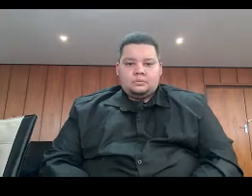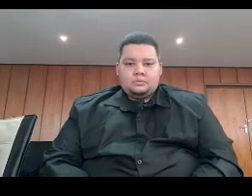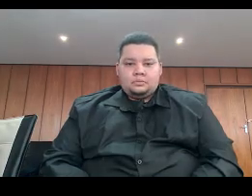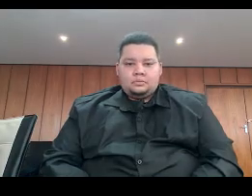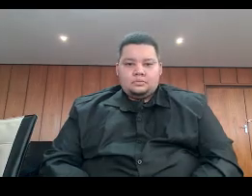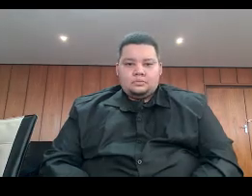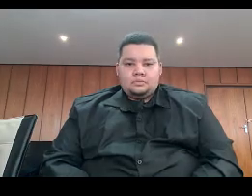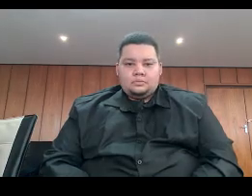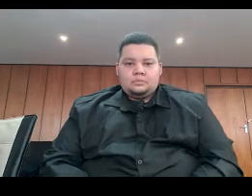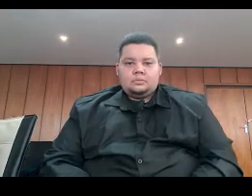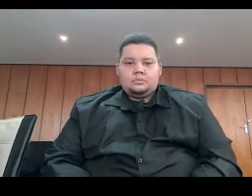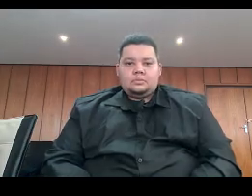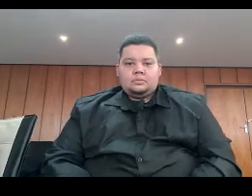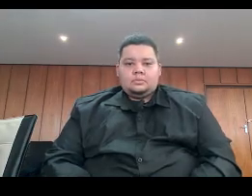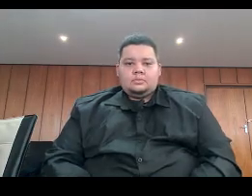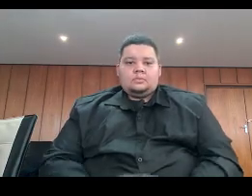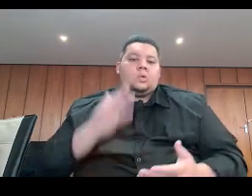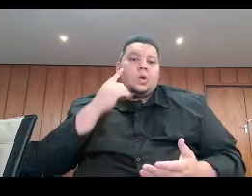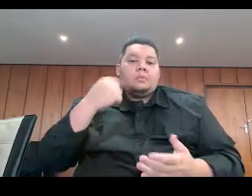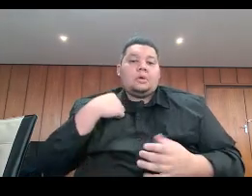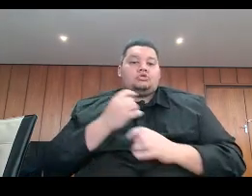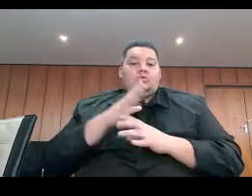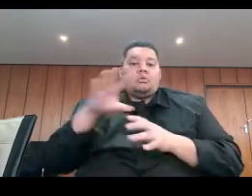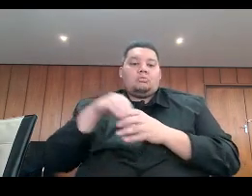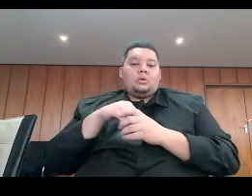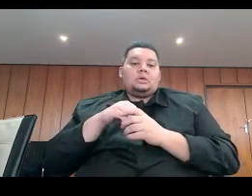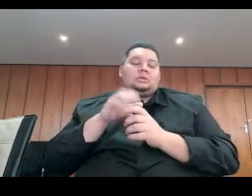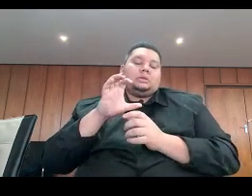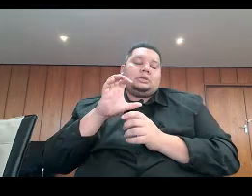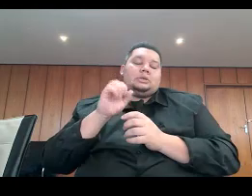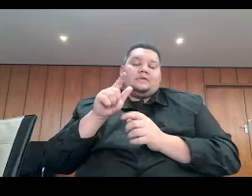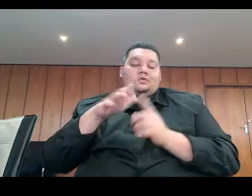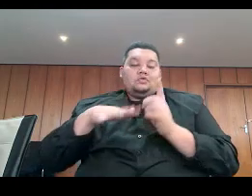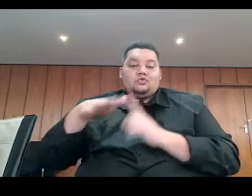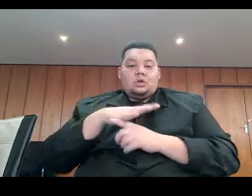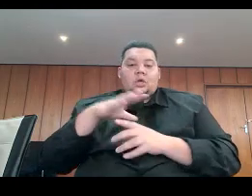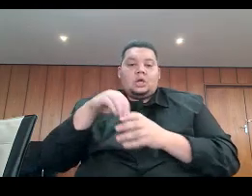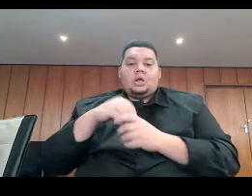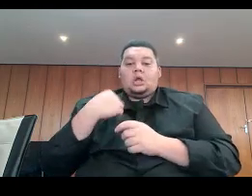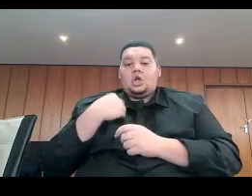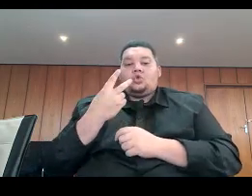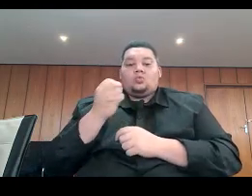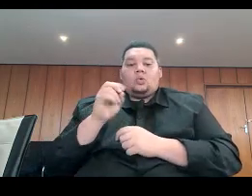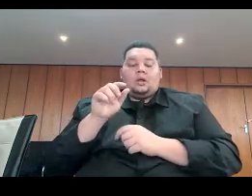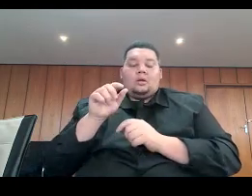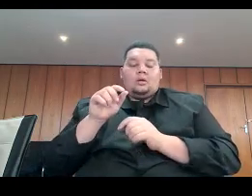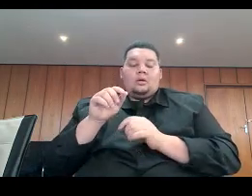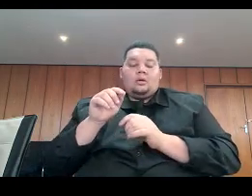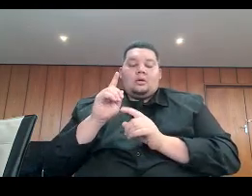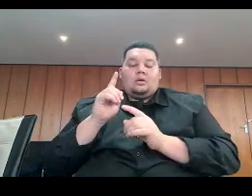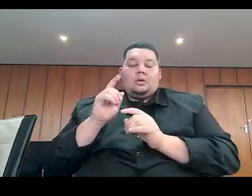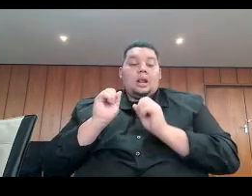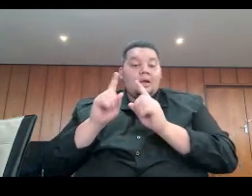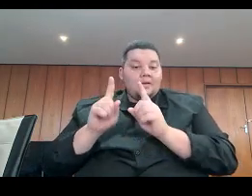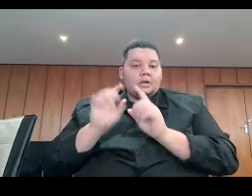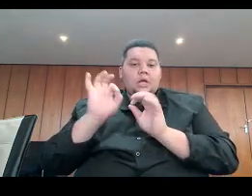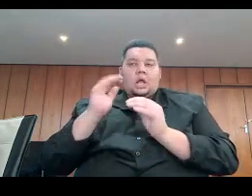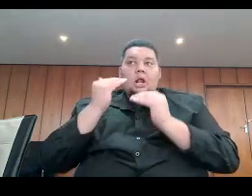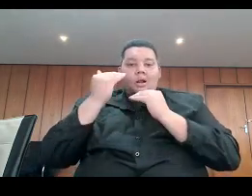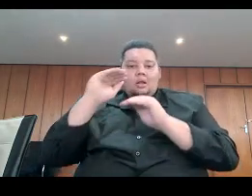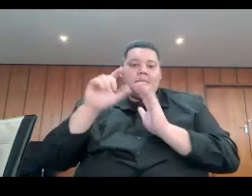with the Civil Society Forum at the South African National AIDS Council in 2011, there was very limited